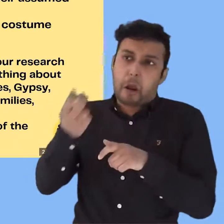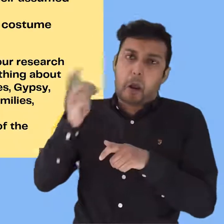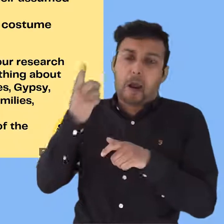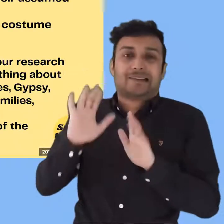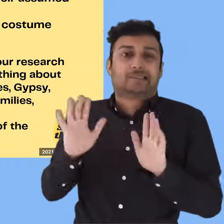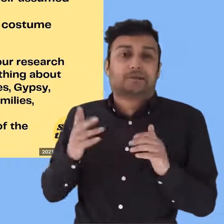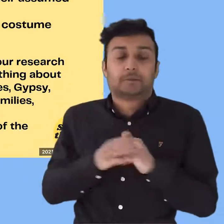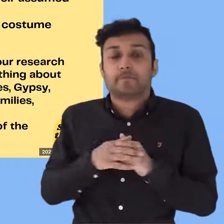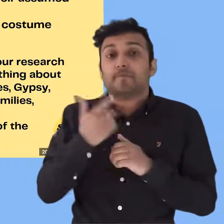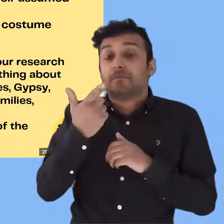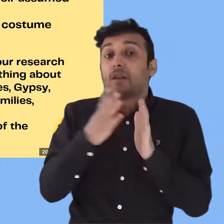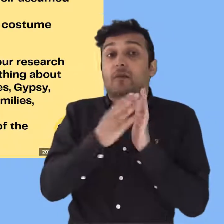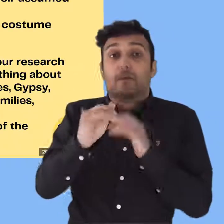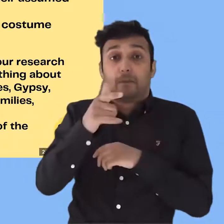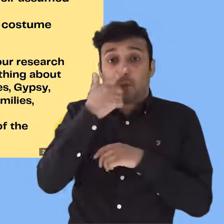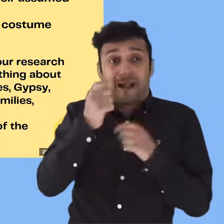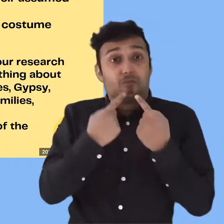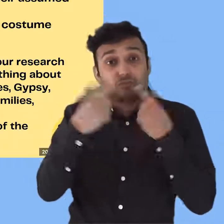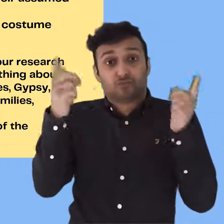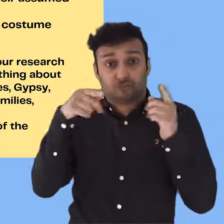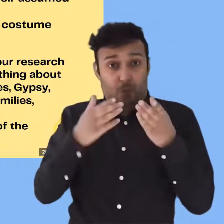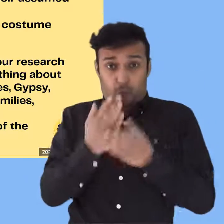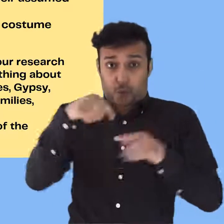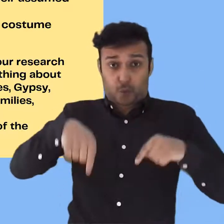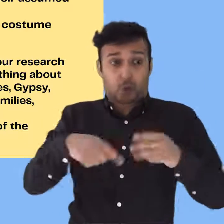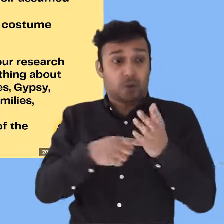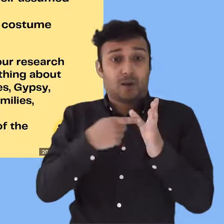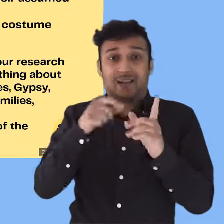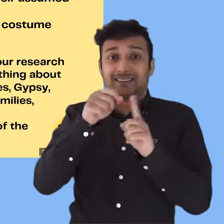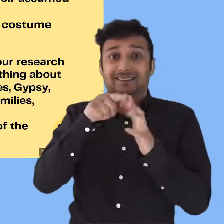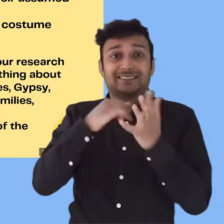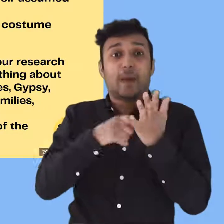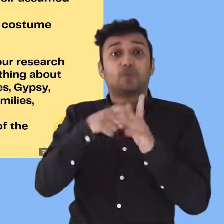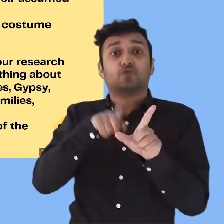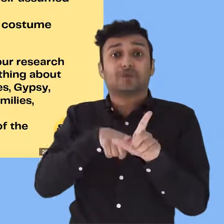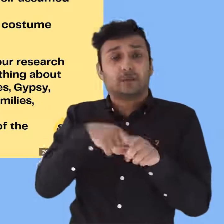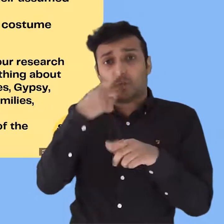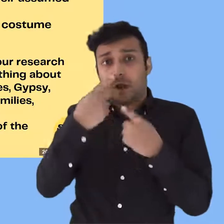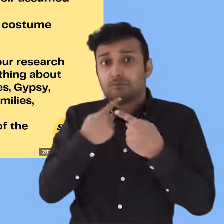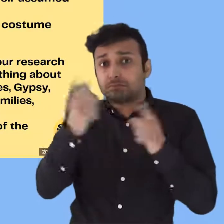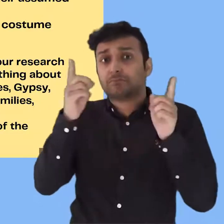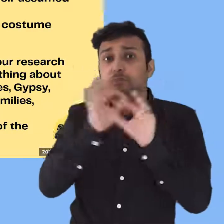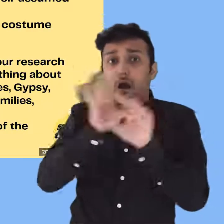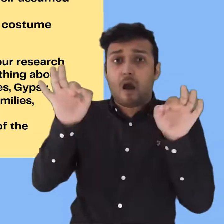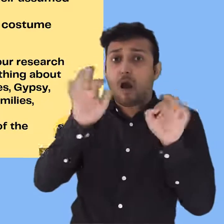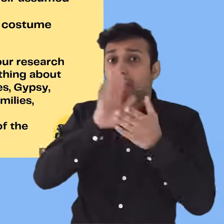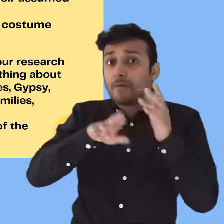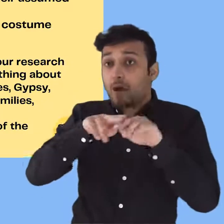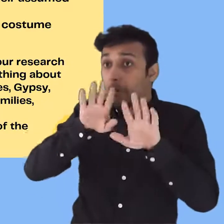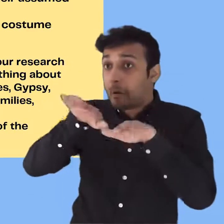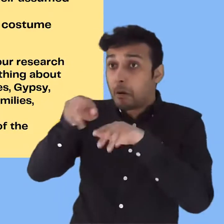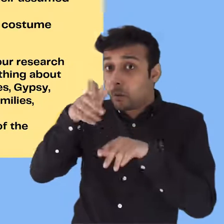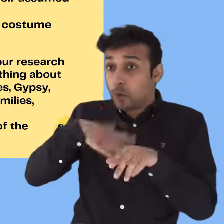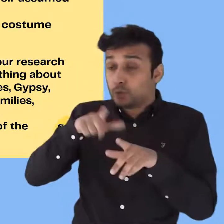would like to share something from their experience about X culture is, I feel, more